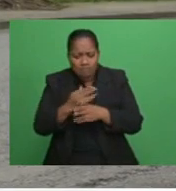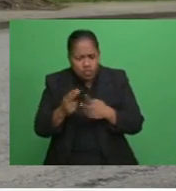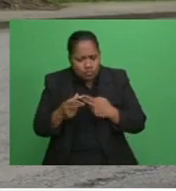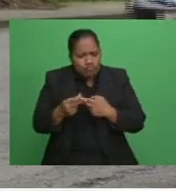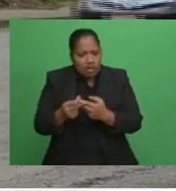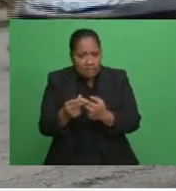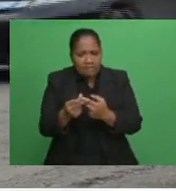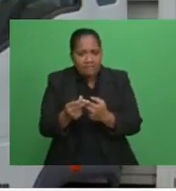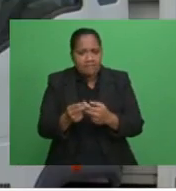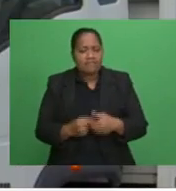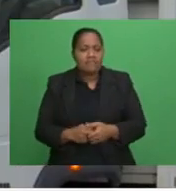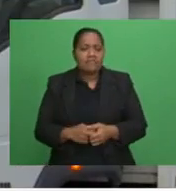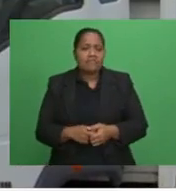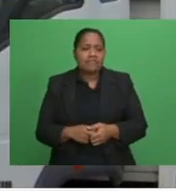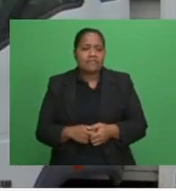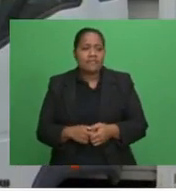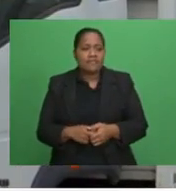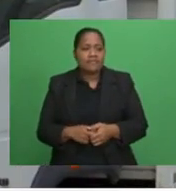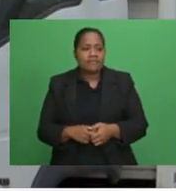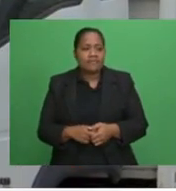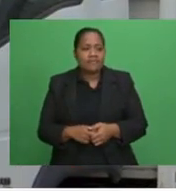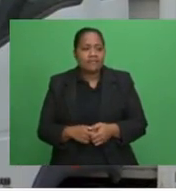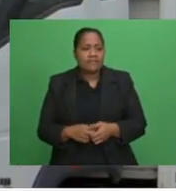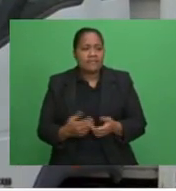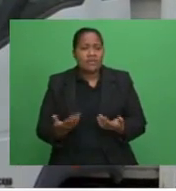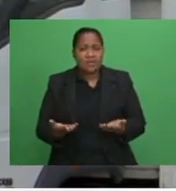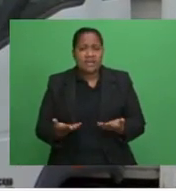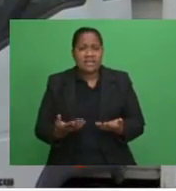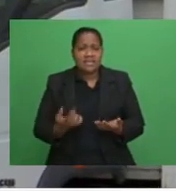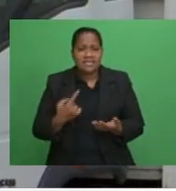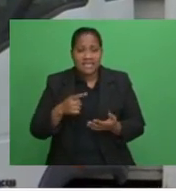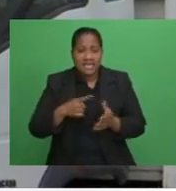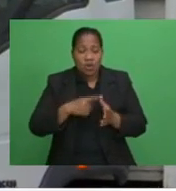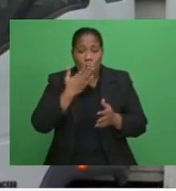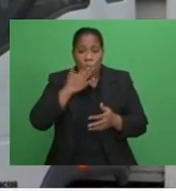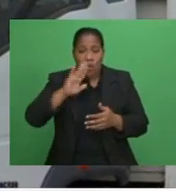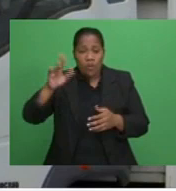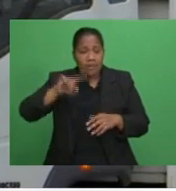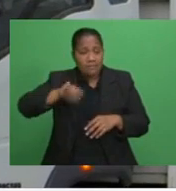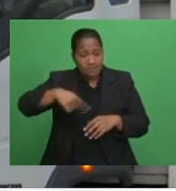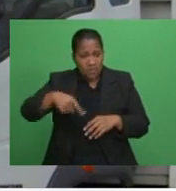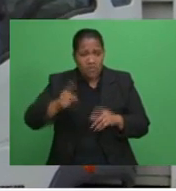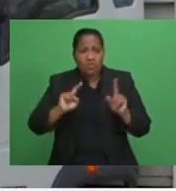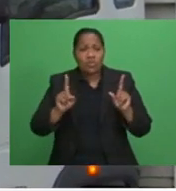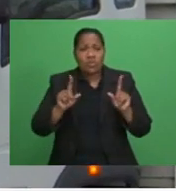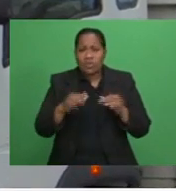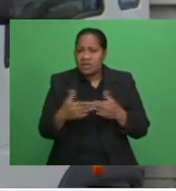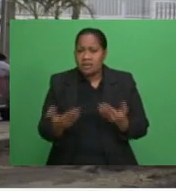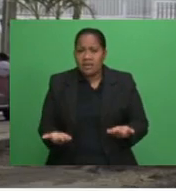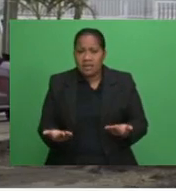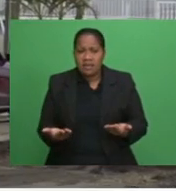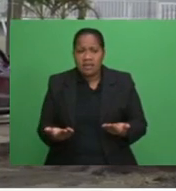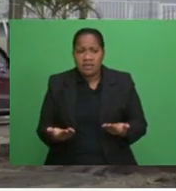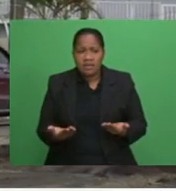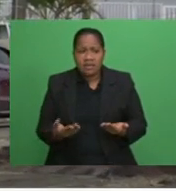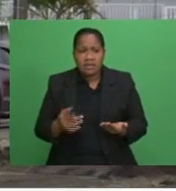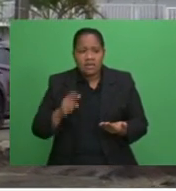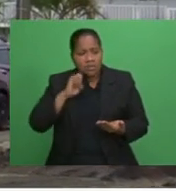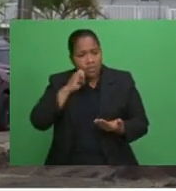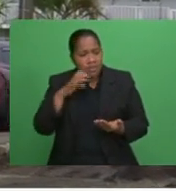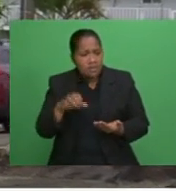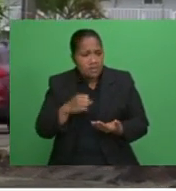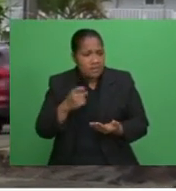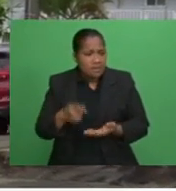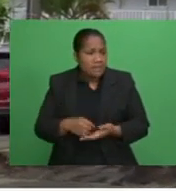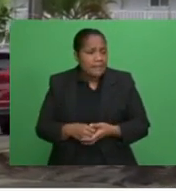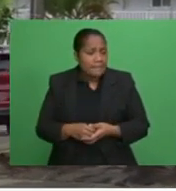them. Come early August, people in Suva, for example, will see the benefit of what we're doing now on rehabilitated roads rather than constantly